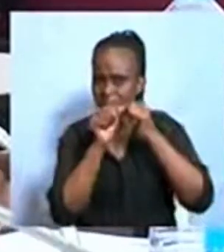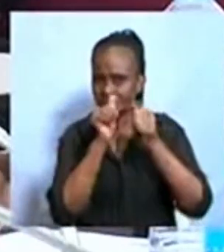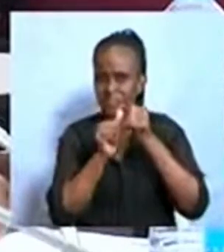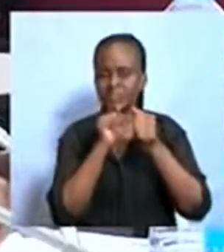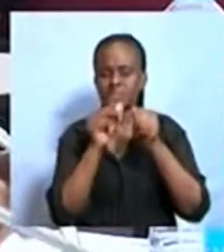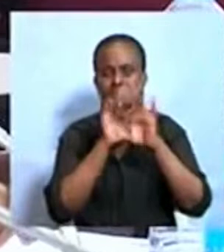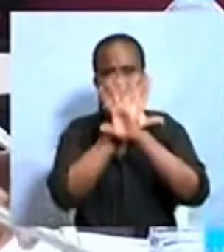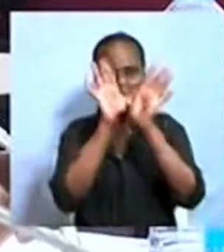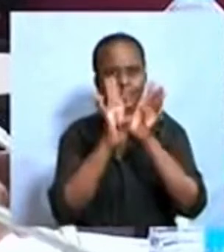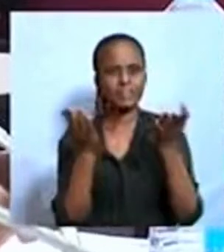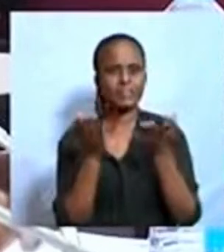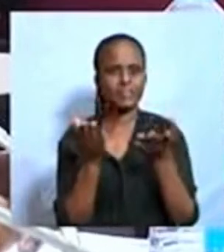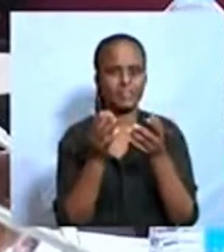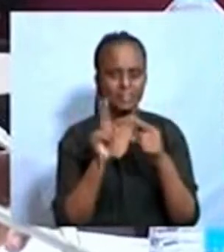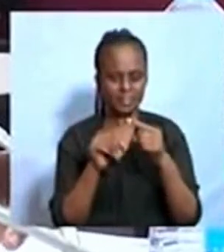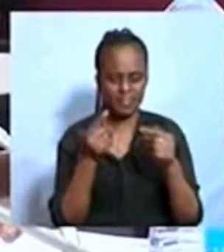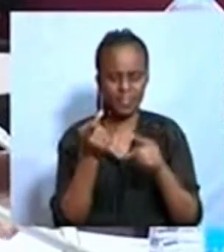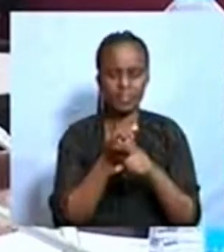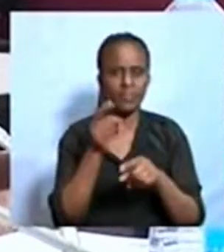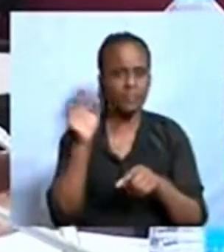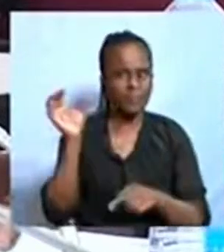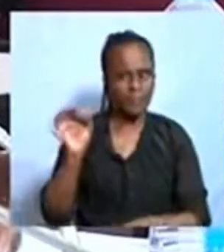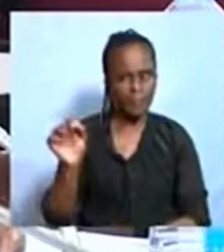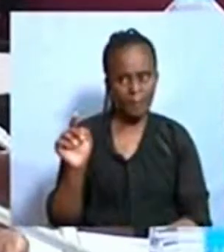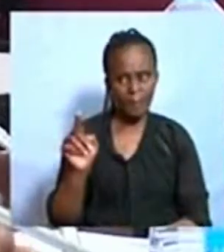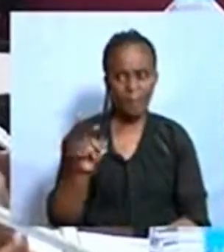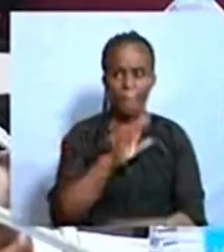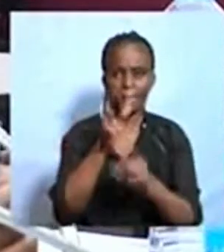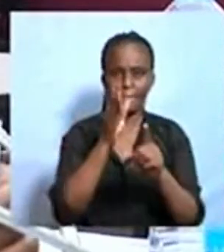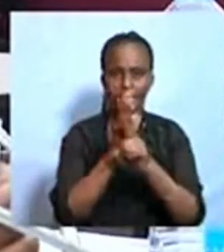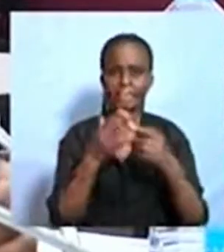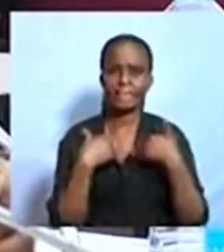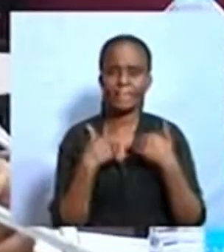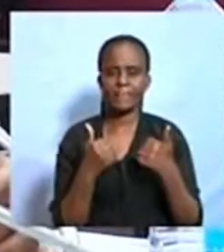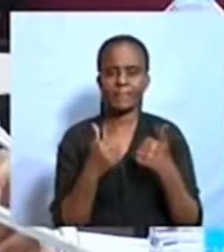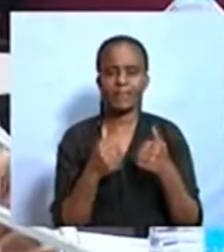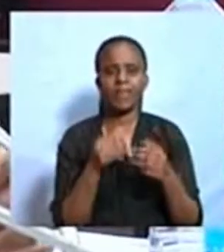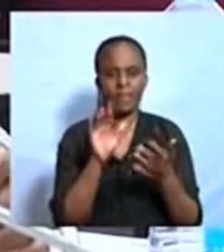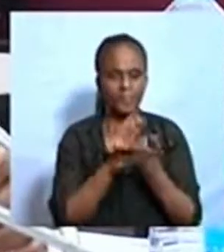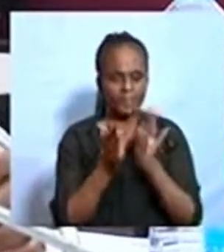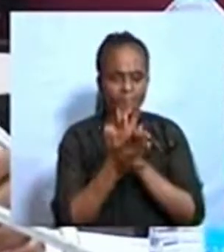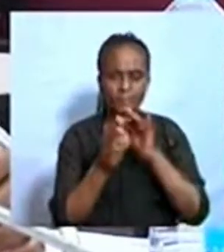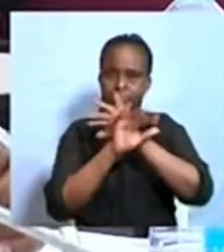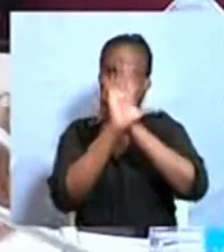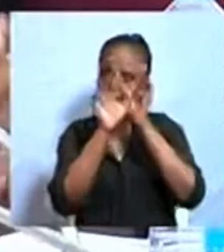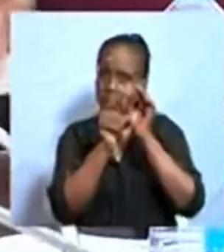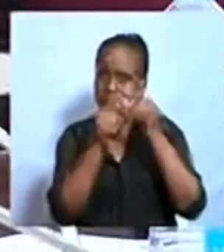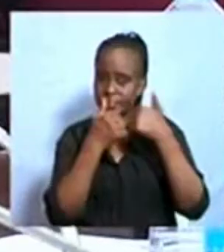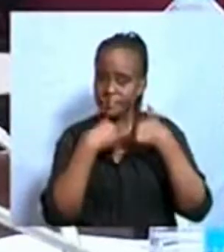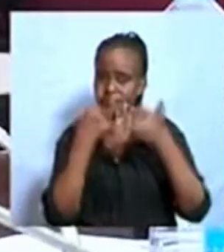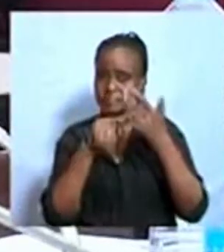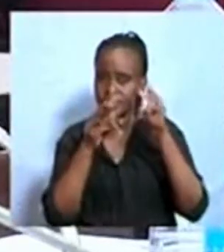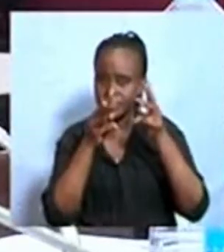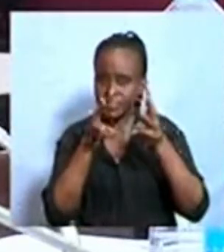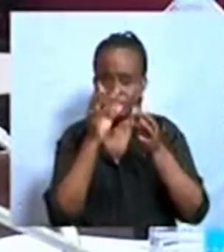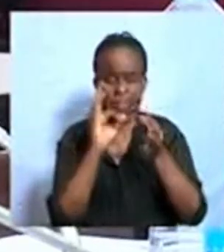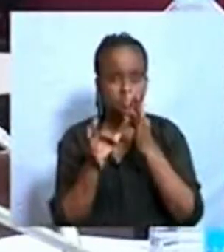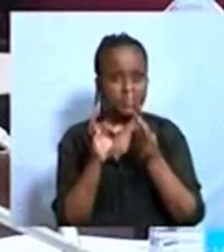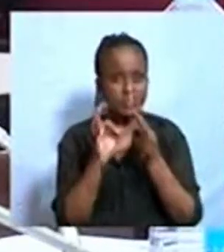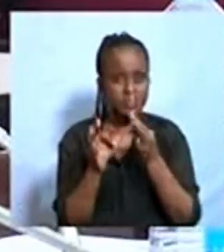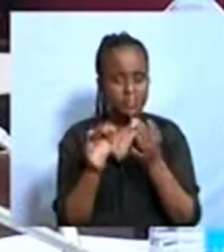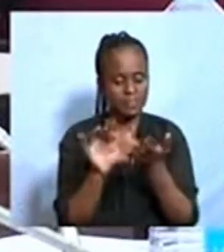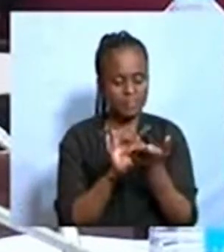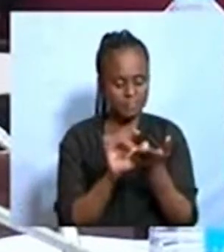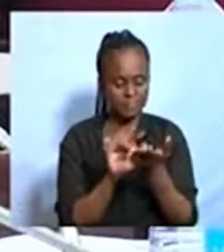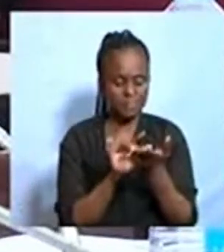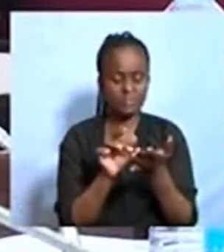very clear, but I think from the percentage that goes towards health, it then becomes clear that there's an assumption that if medicines